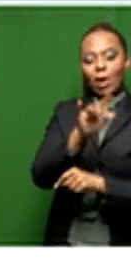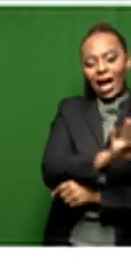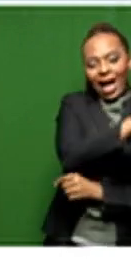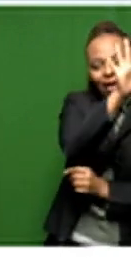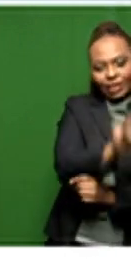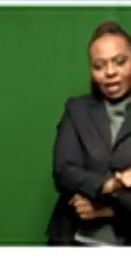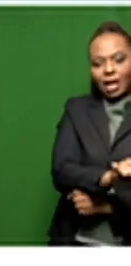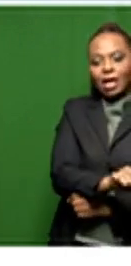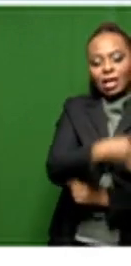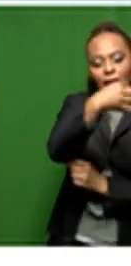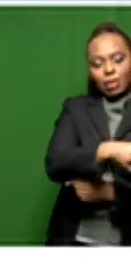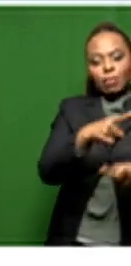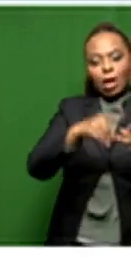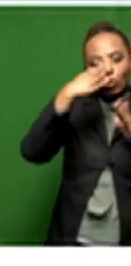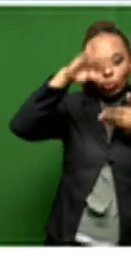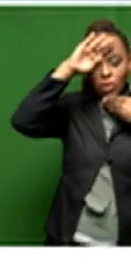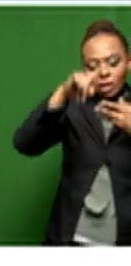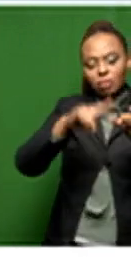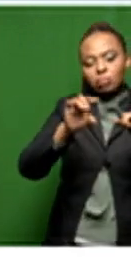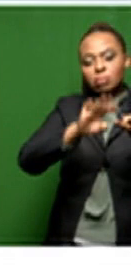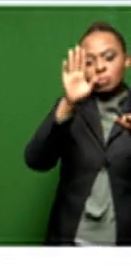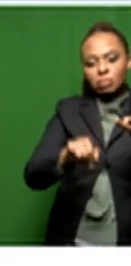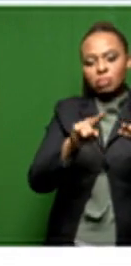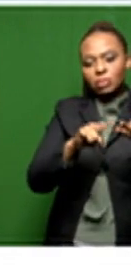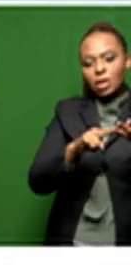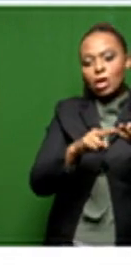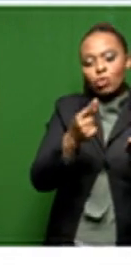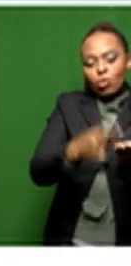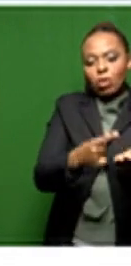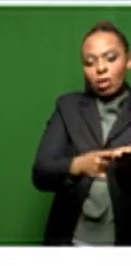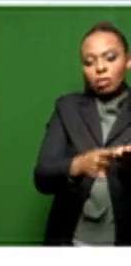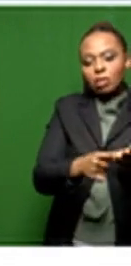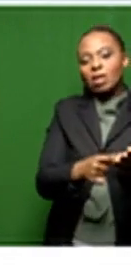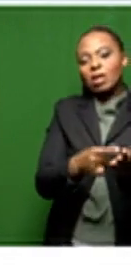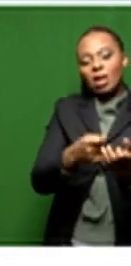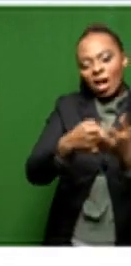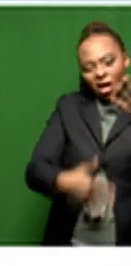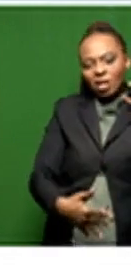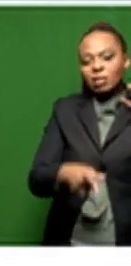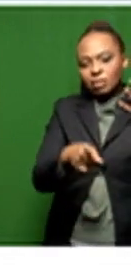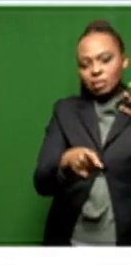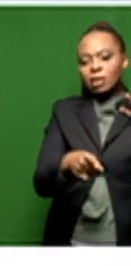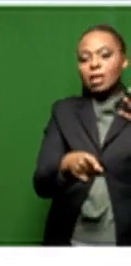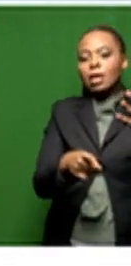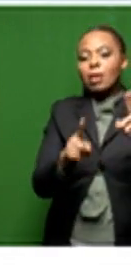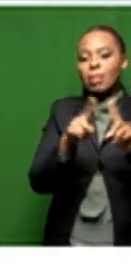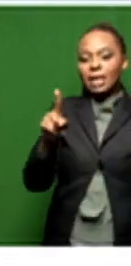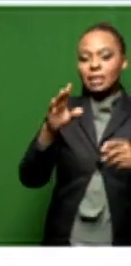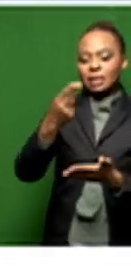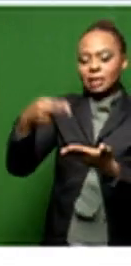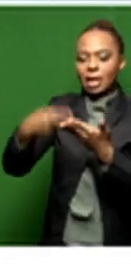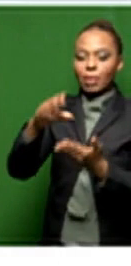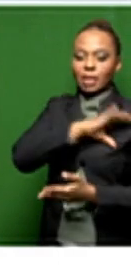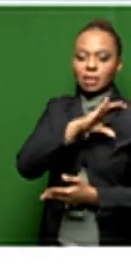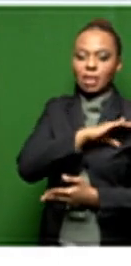Africa, Namibia, Botswana, South Africa, Uganda, and a couple of others. But we have now also signed up customers in